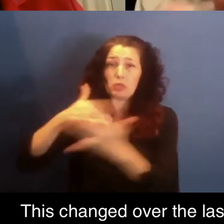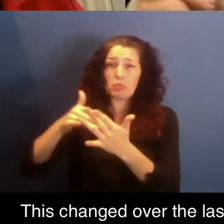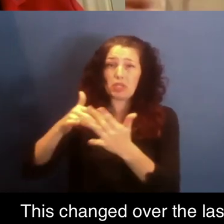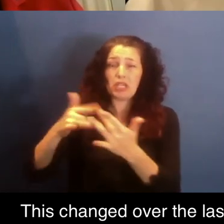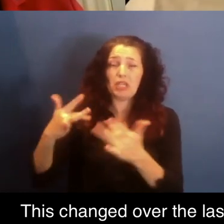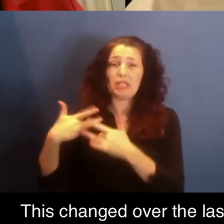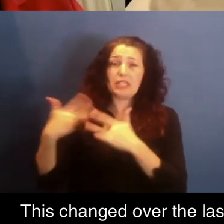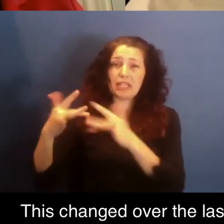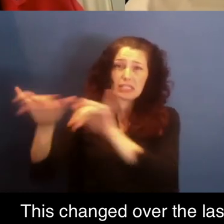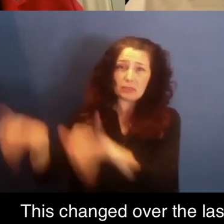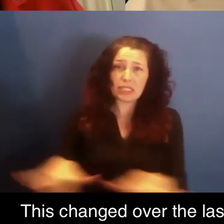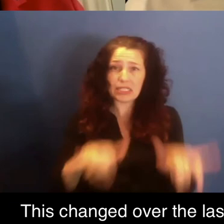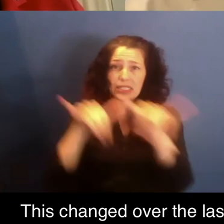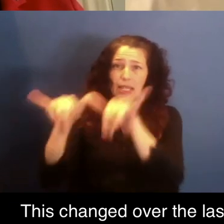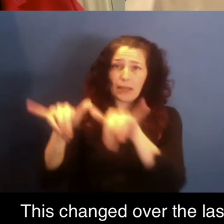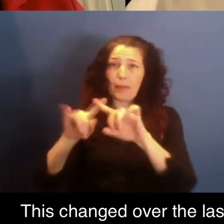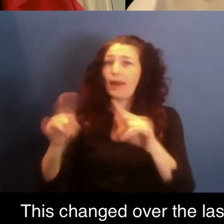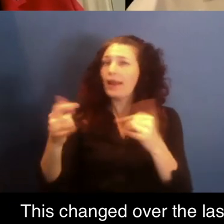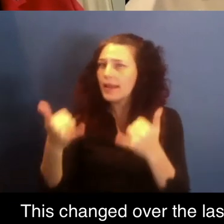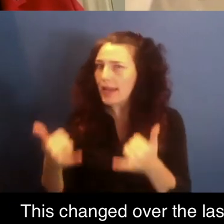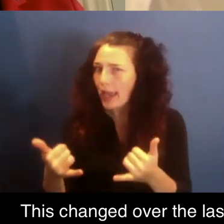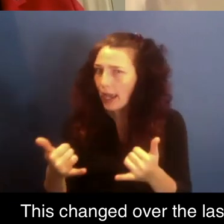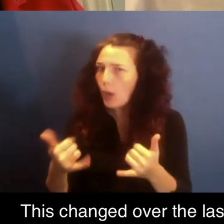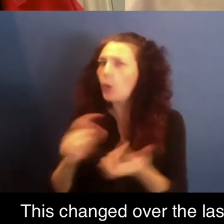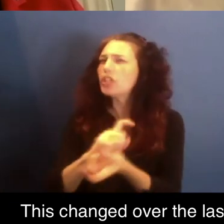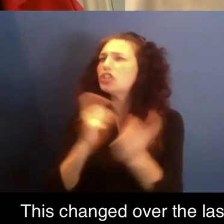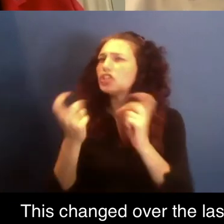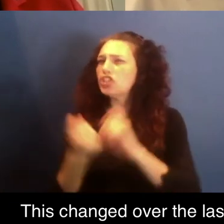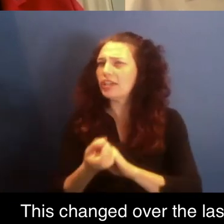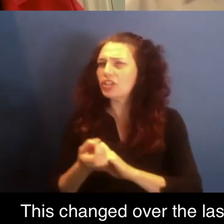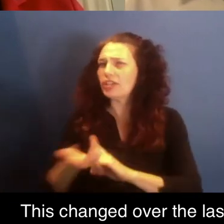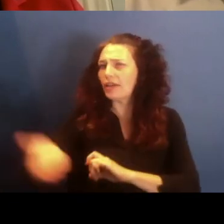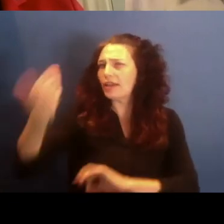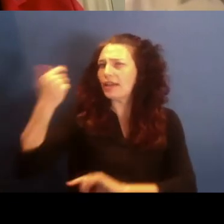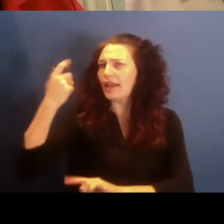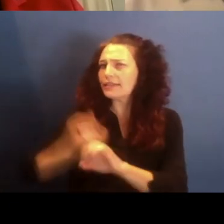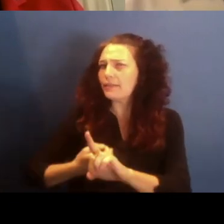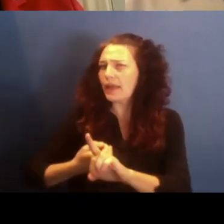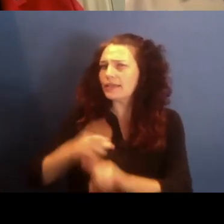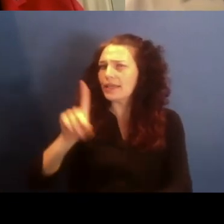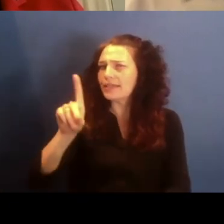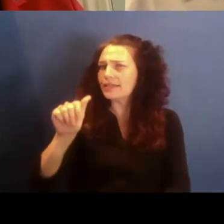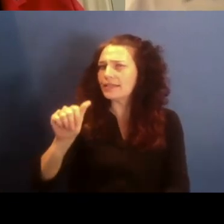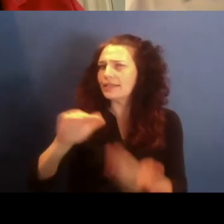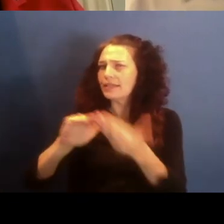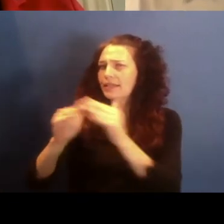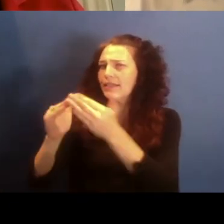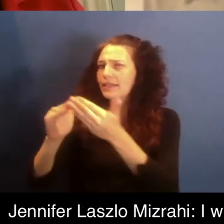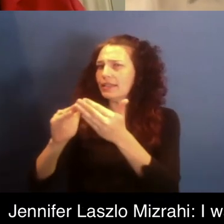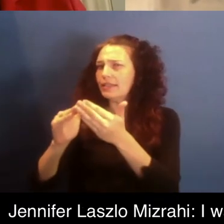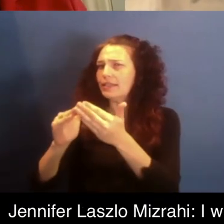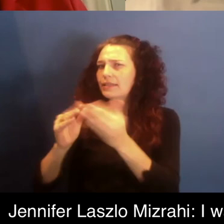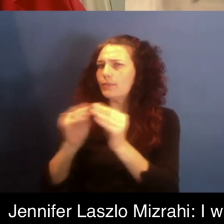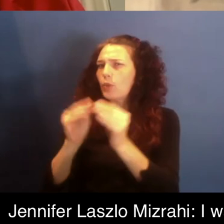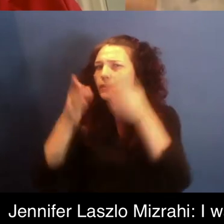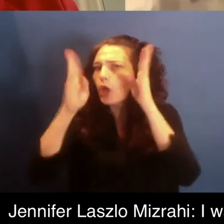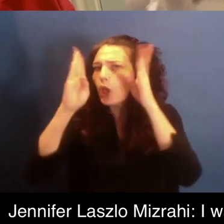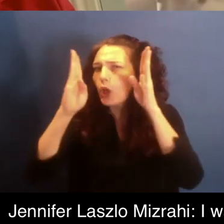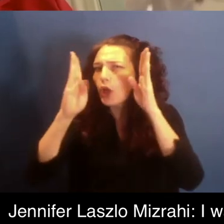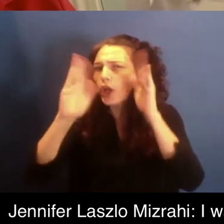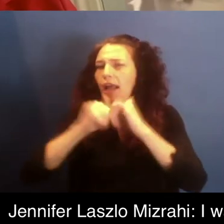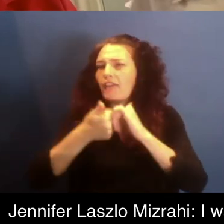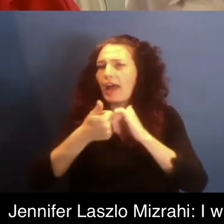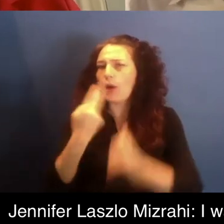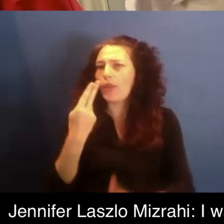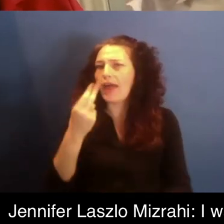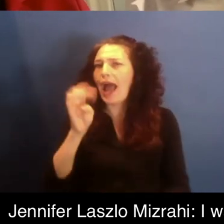This changed, you know, over the last month. Obviously they're very alert, you know, to how this is playing out. I was really